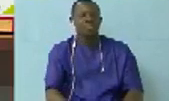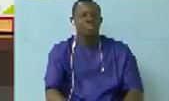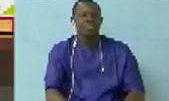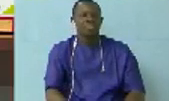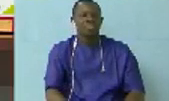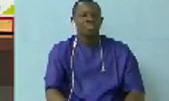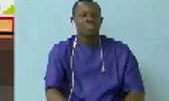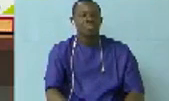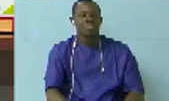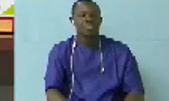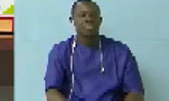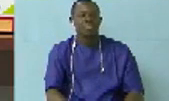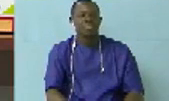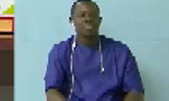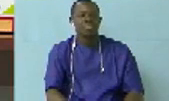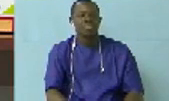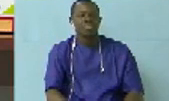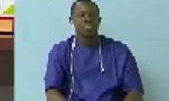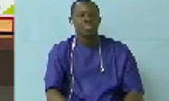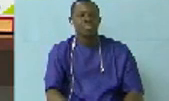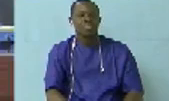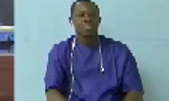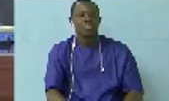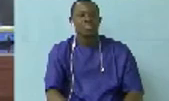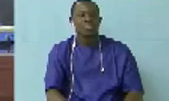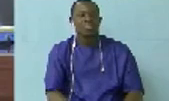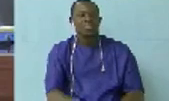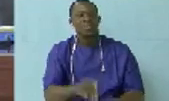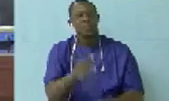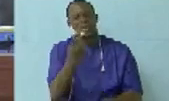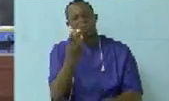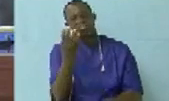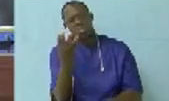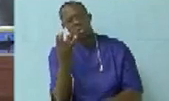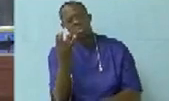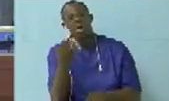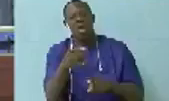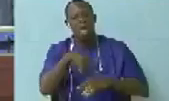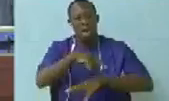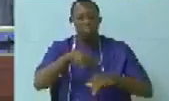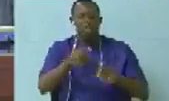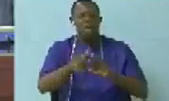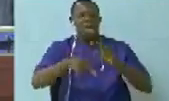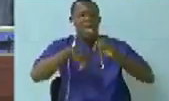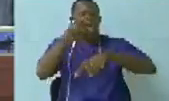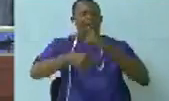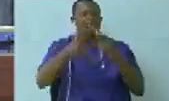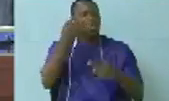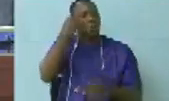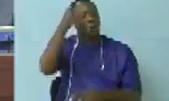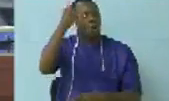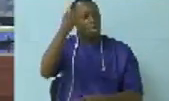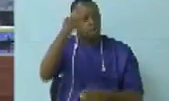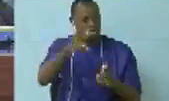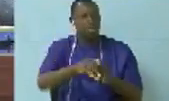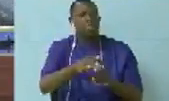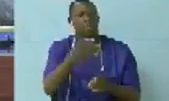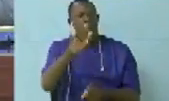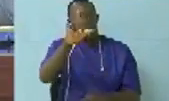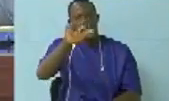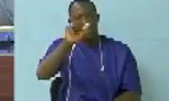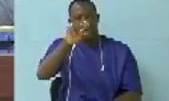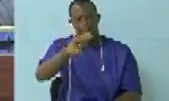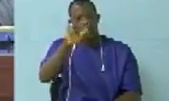sonanda juno la talan saba kata talan nani kan. So 3 to 4 hours after the call by Langtombong, you